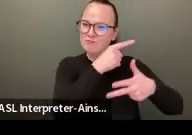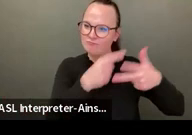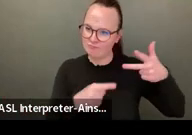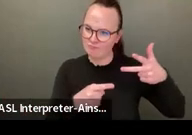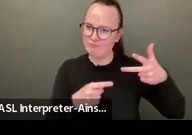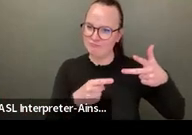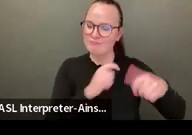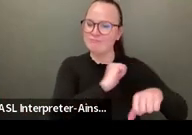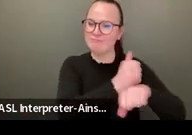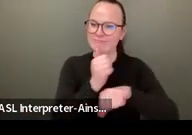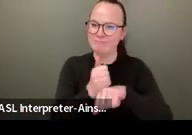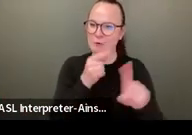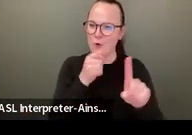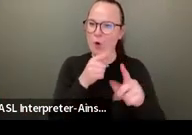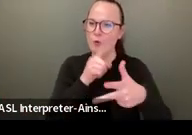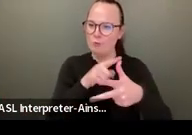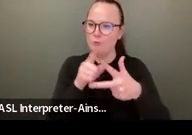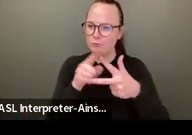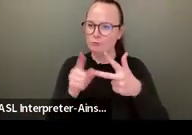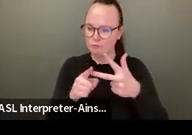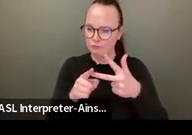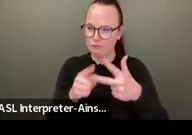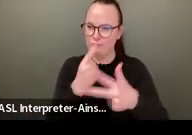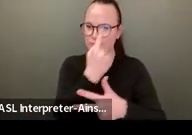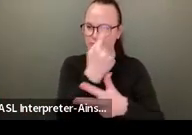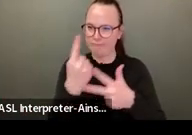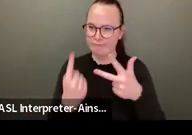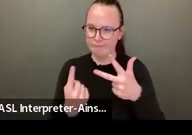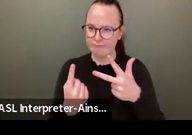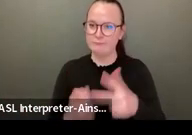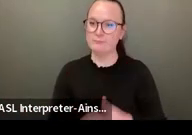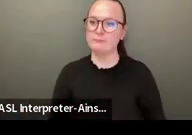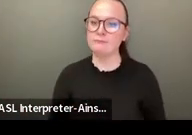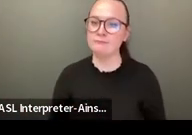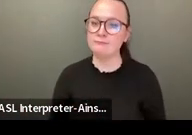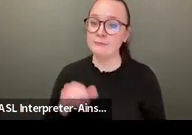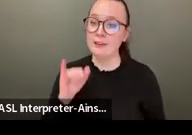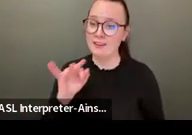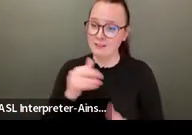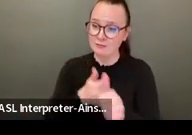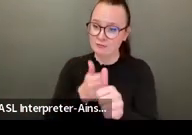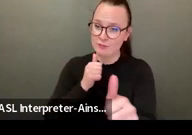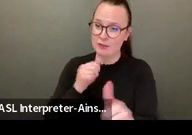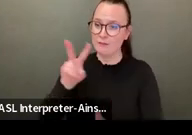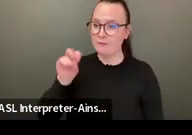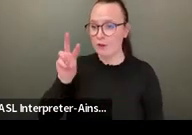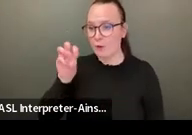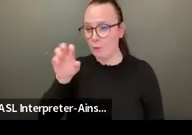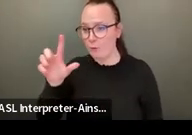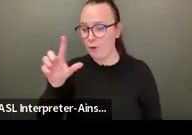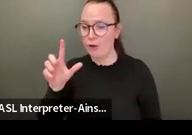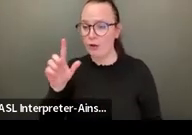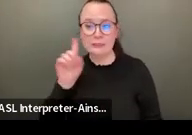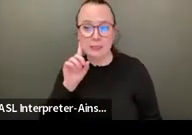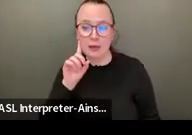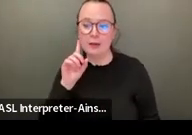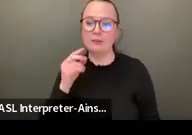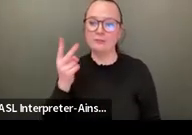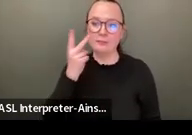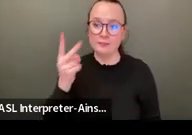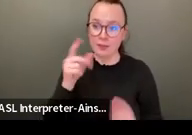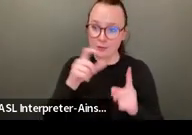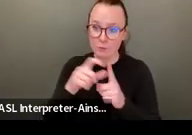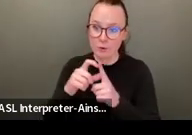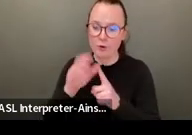three of these things, right? If they have deficits in vowel sounds and sight words, that's what you would make the goals